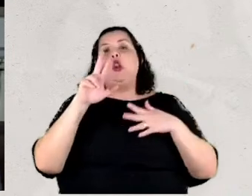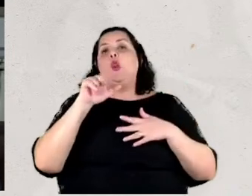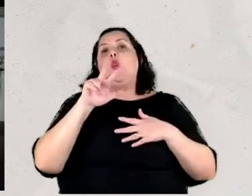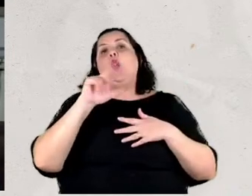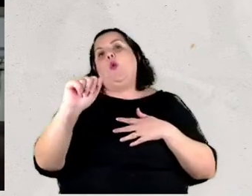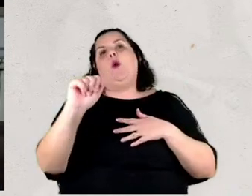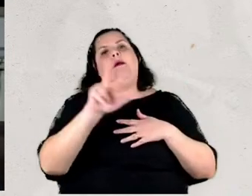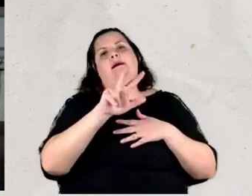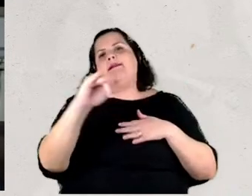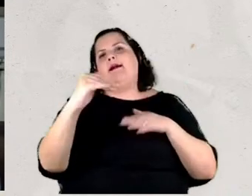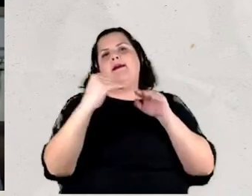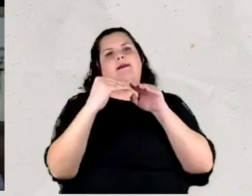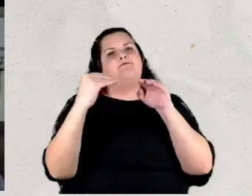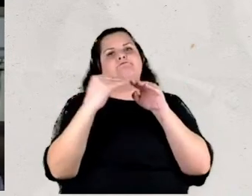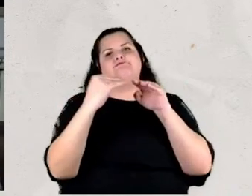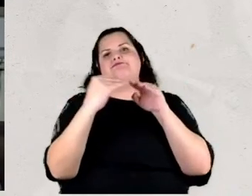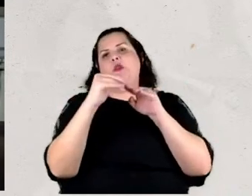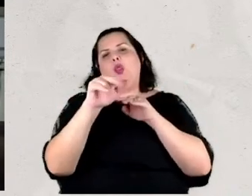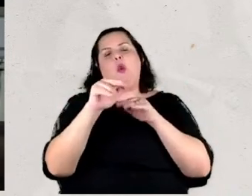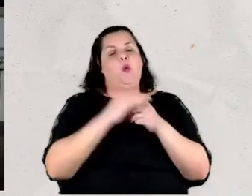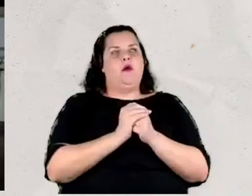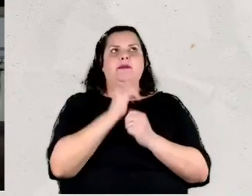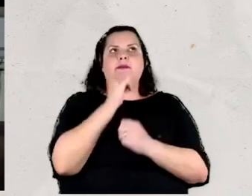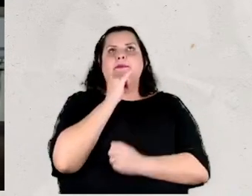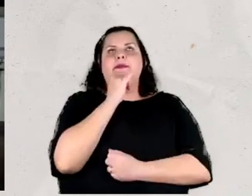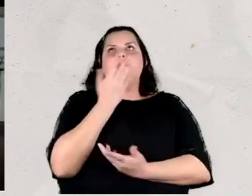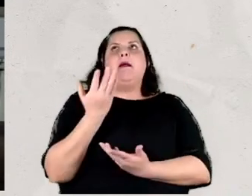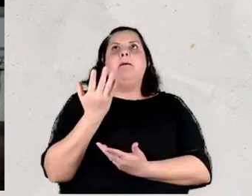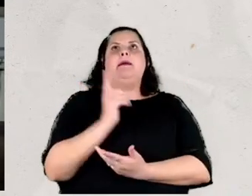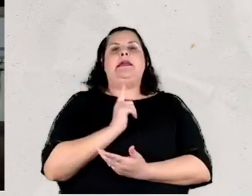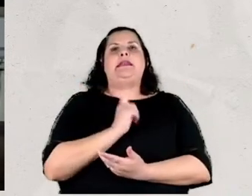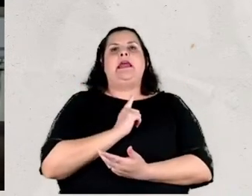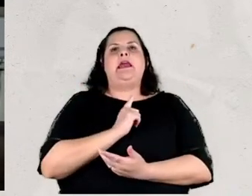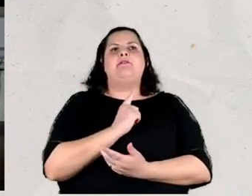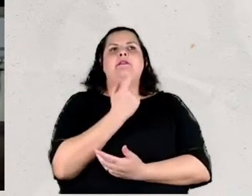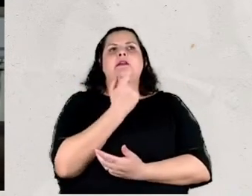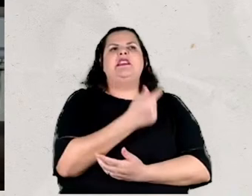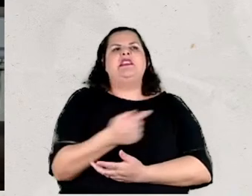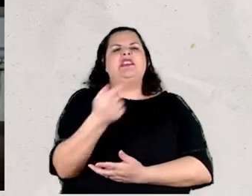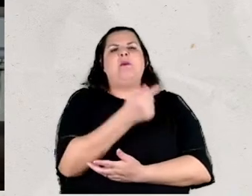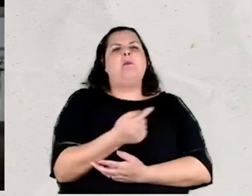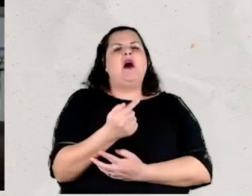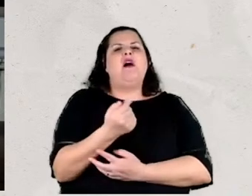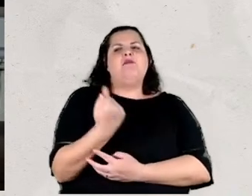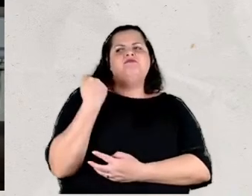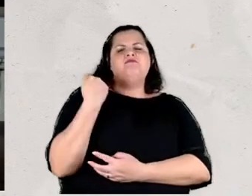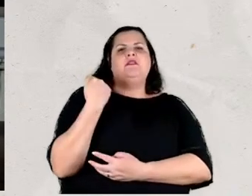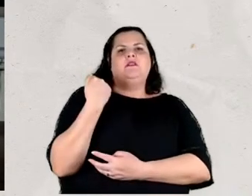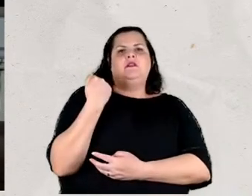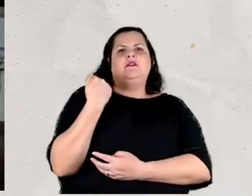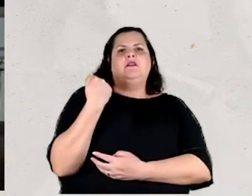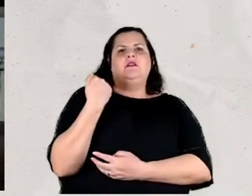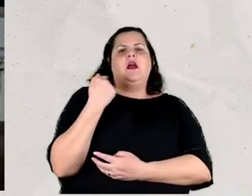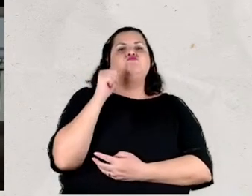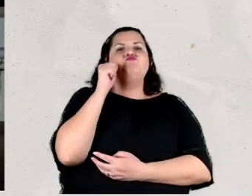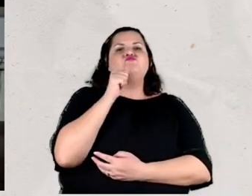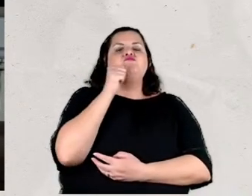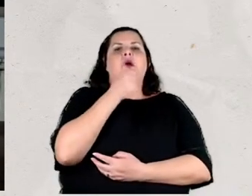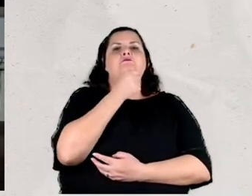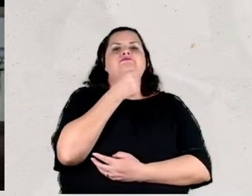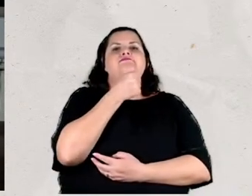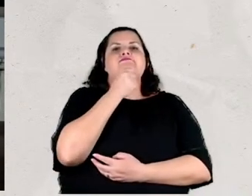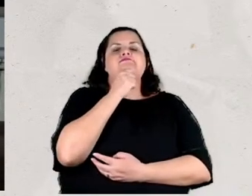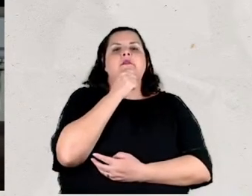she killed accidentally in the crossfire between Israelis and Palestinians? Was she killed accidentally by